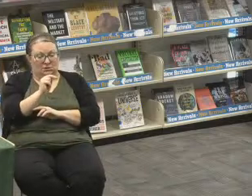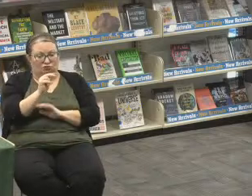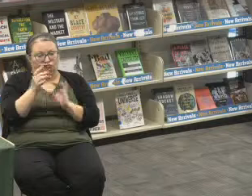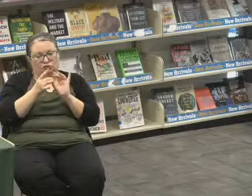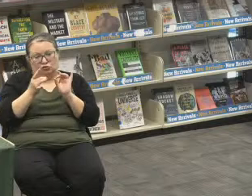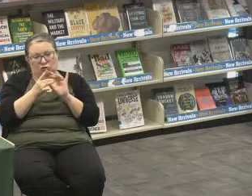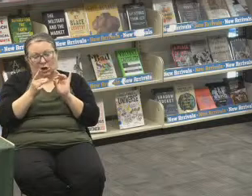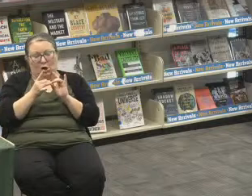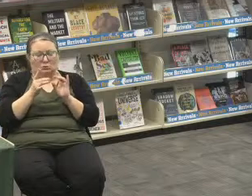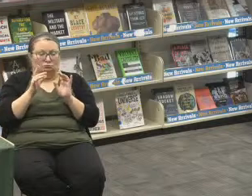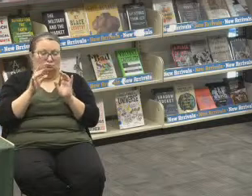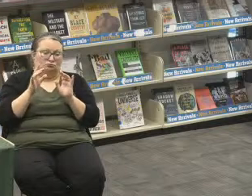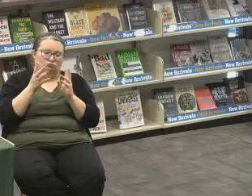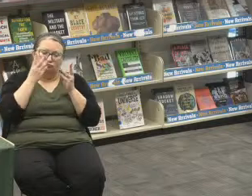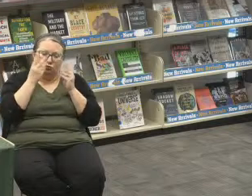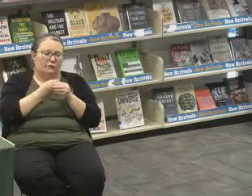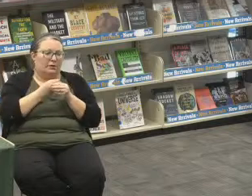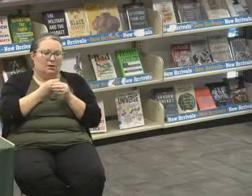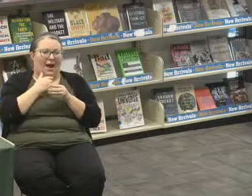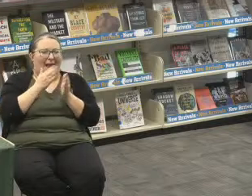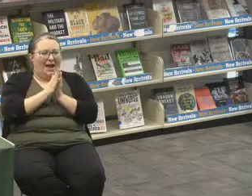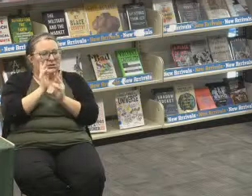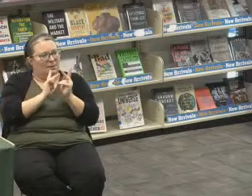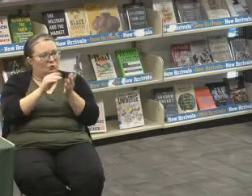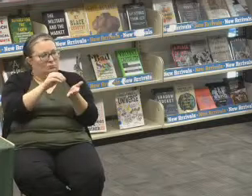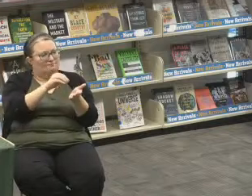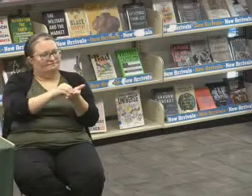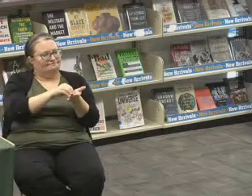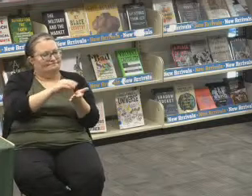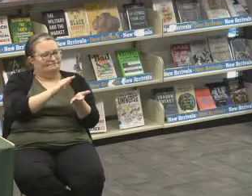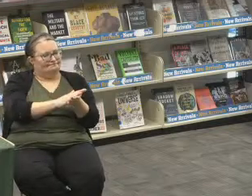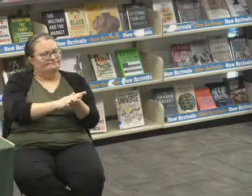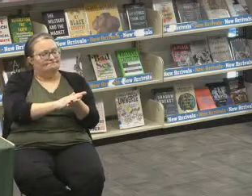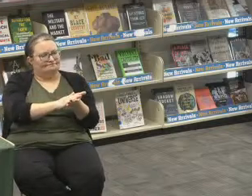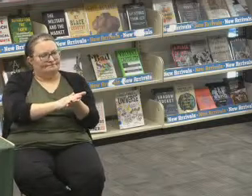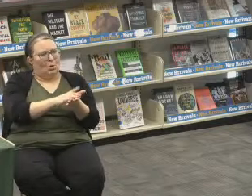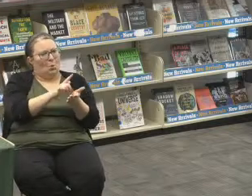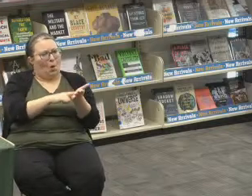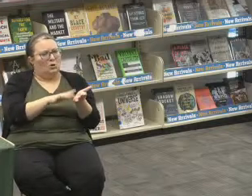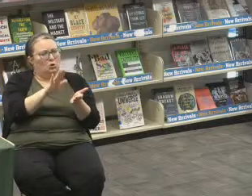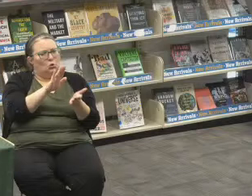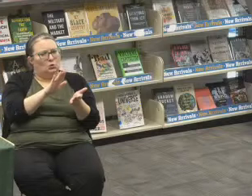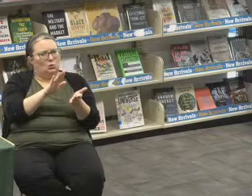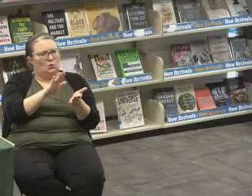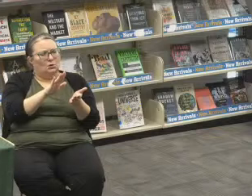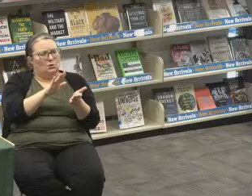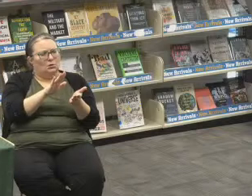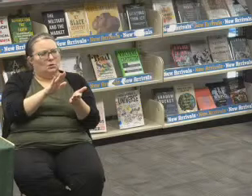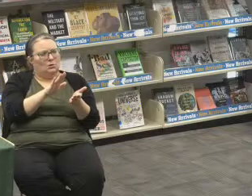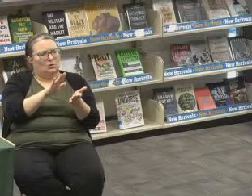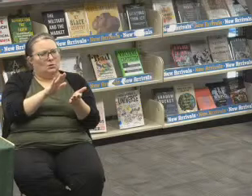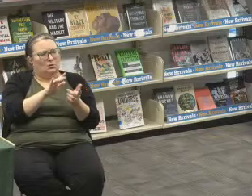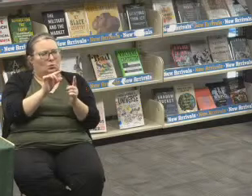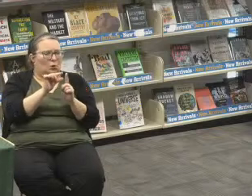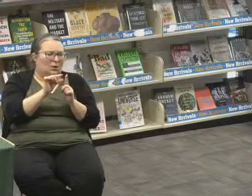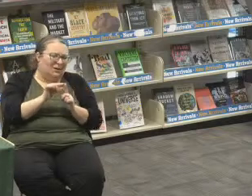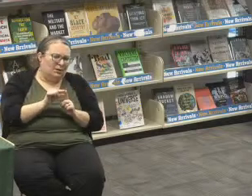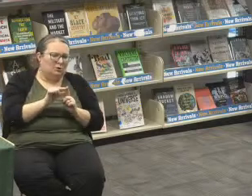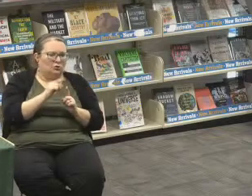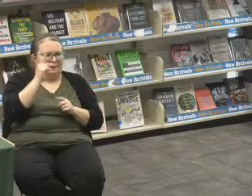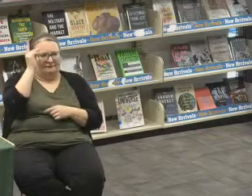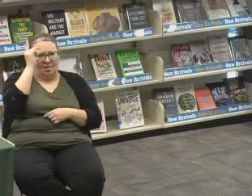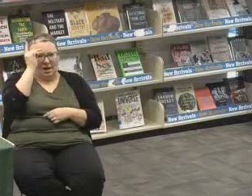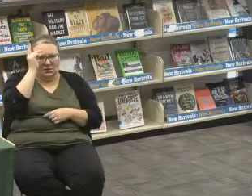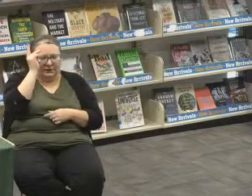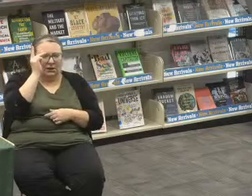shared so eloquently, I had asked folks to just think about like what are some key words, or like what would be a